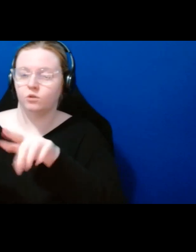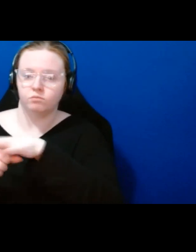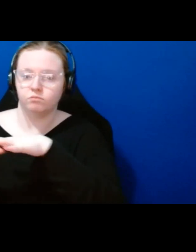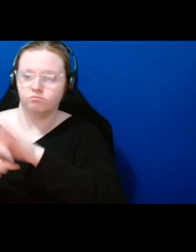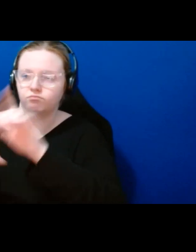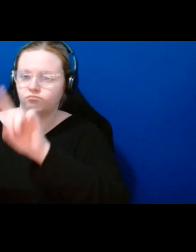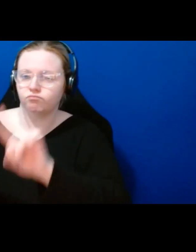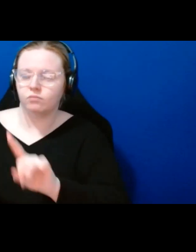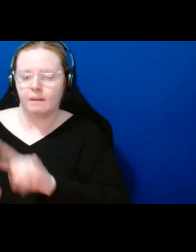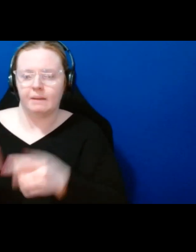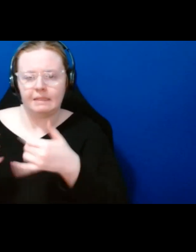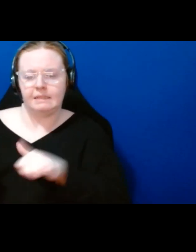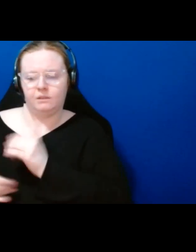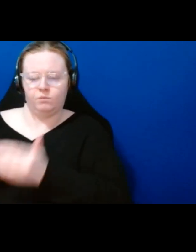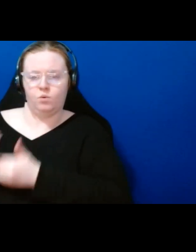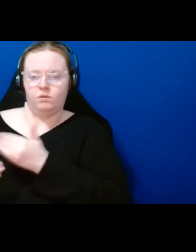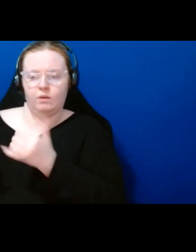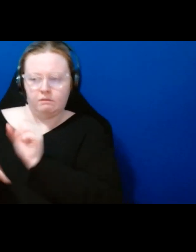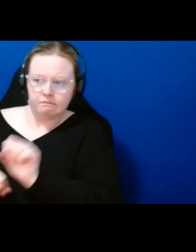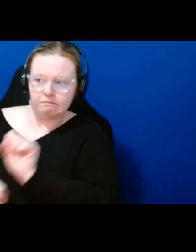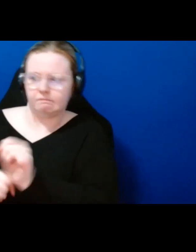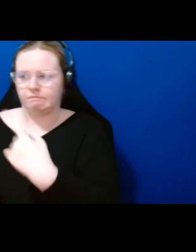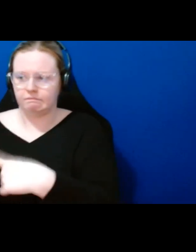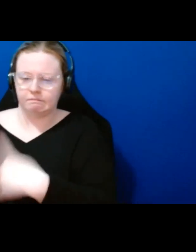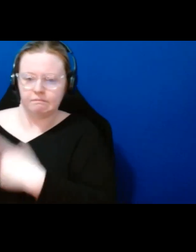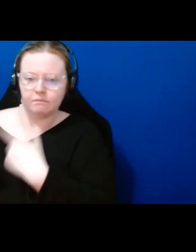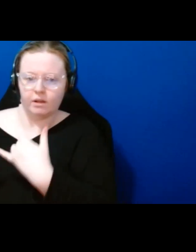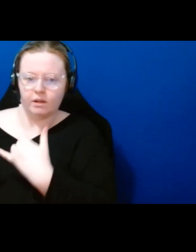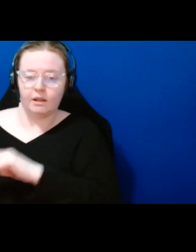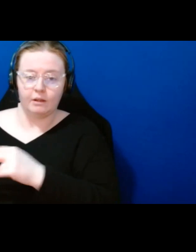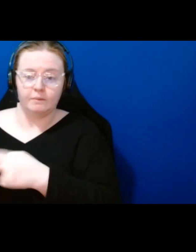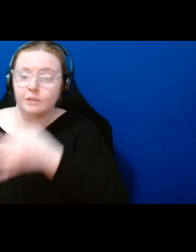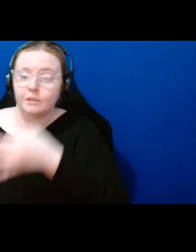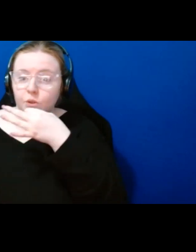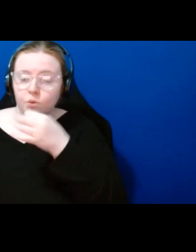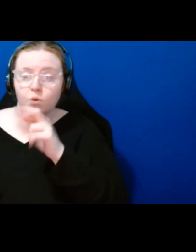in the works, in conversation, so that may not come to fruition.